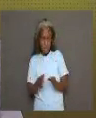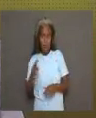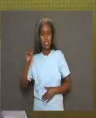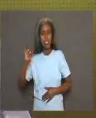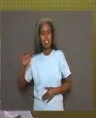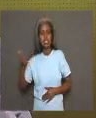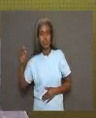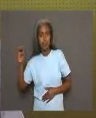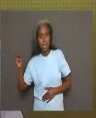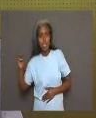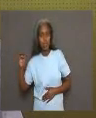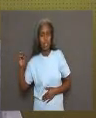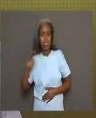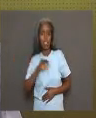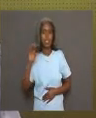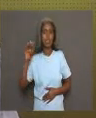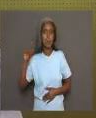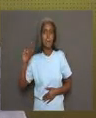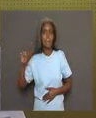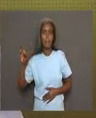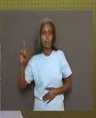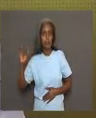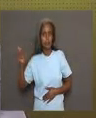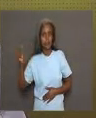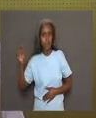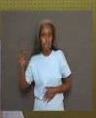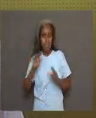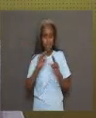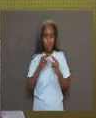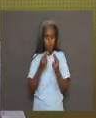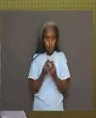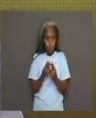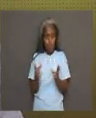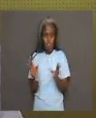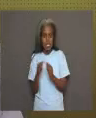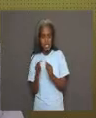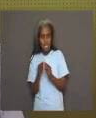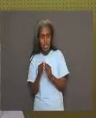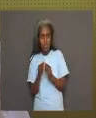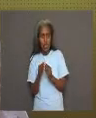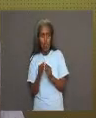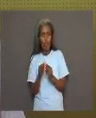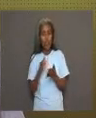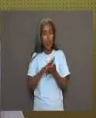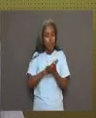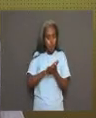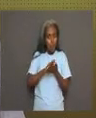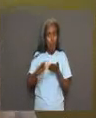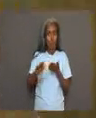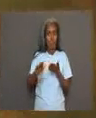the means and medians of grouped sets of quantitative